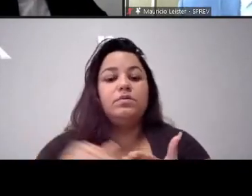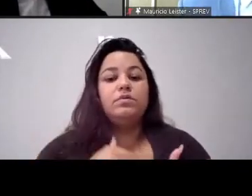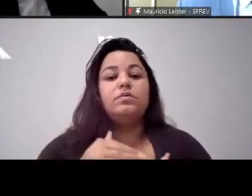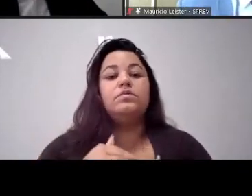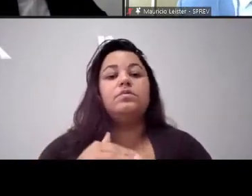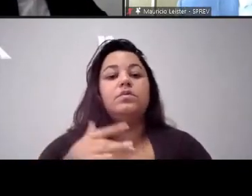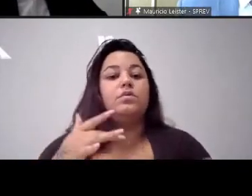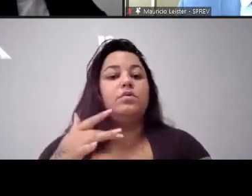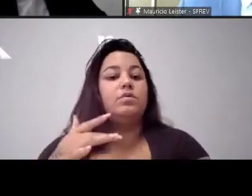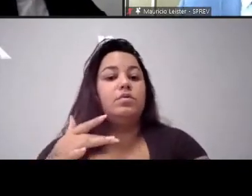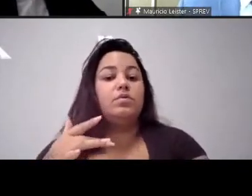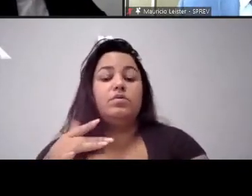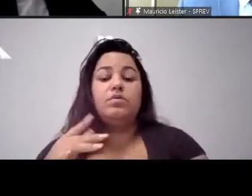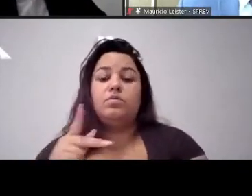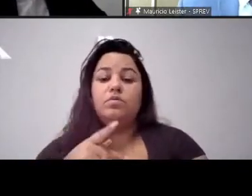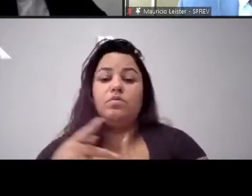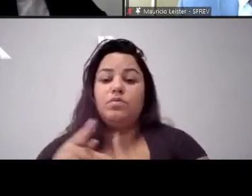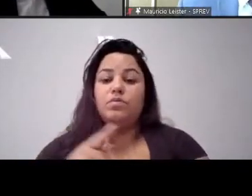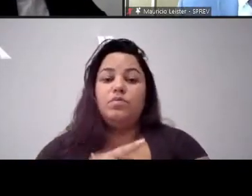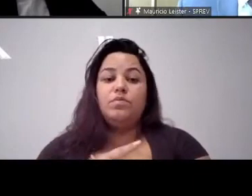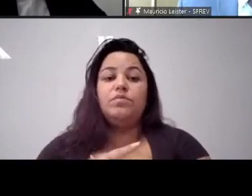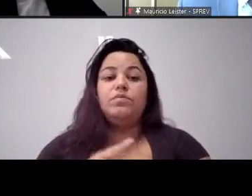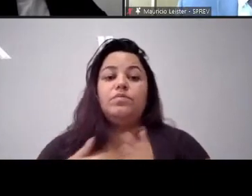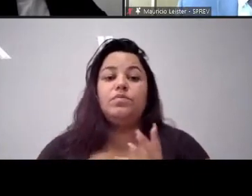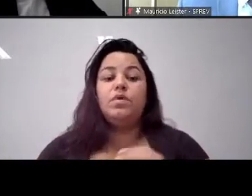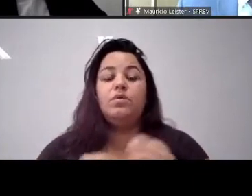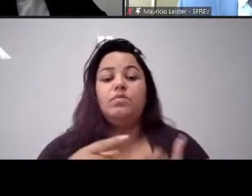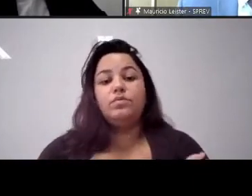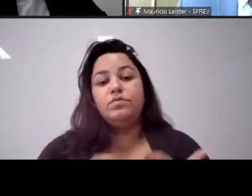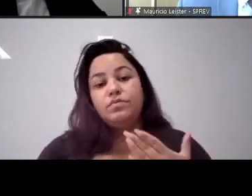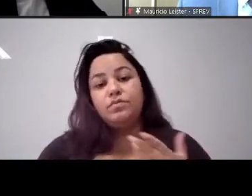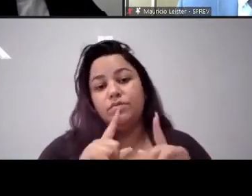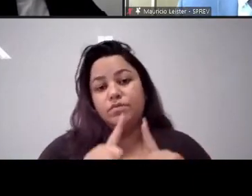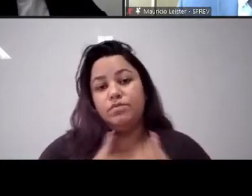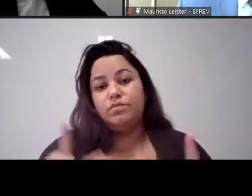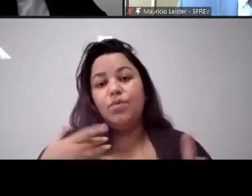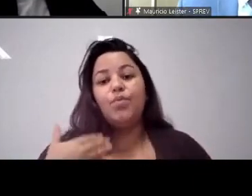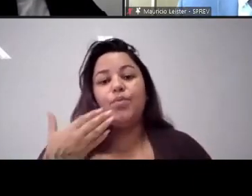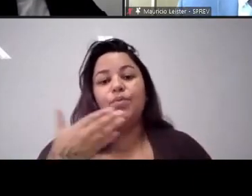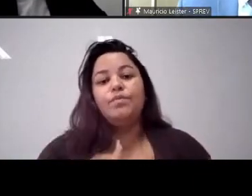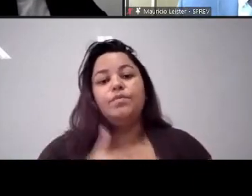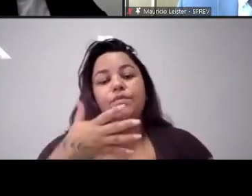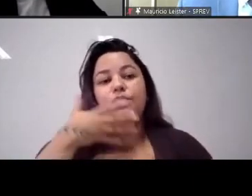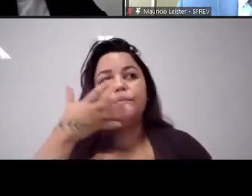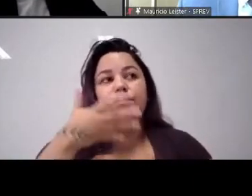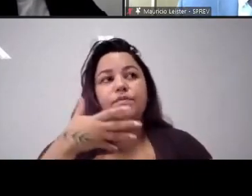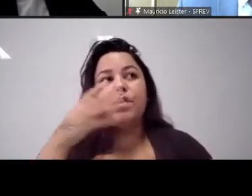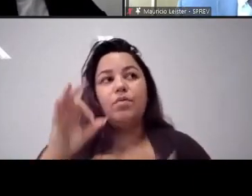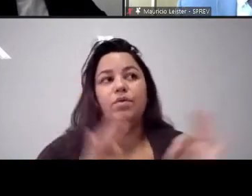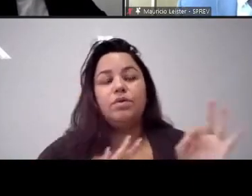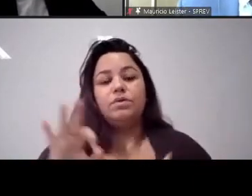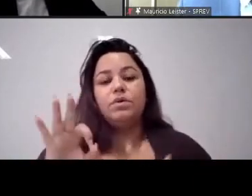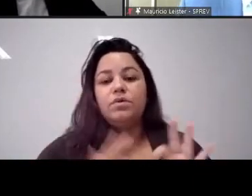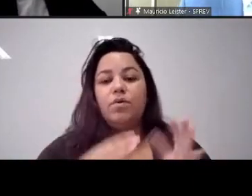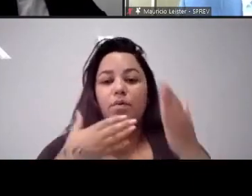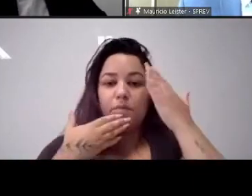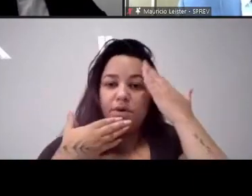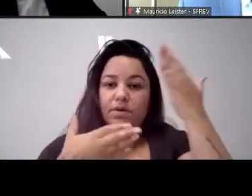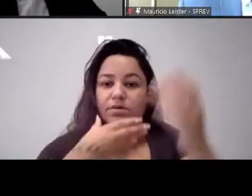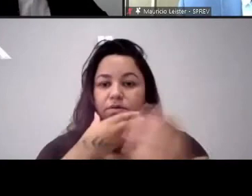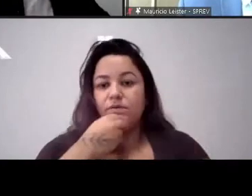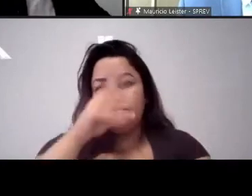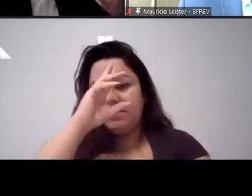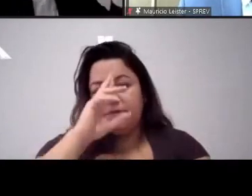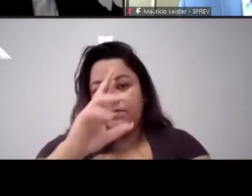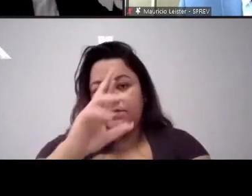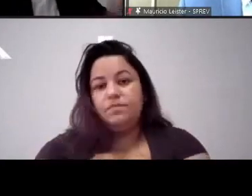much for this invitation to participate in the panel.